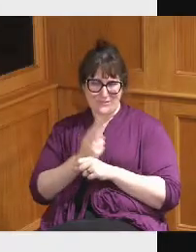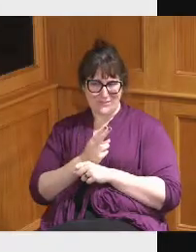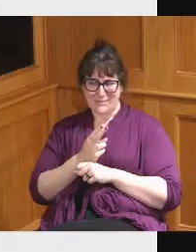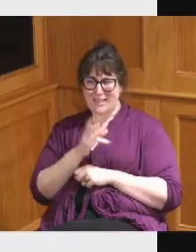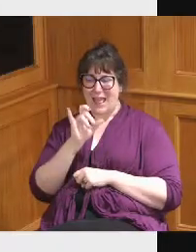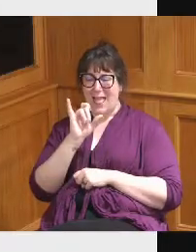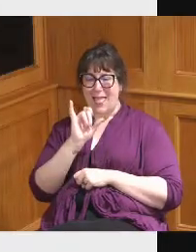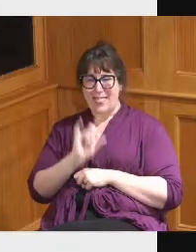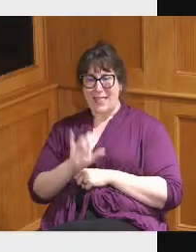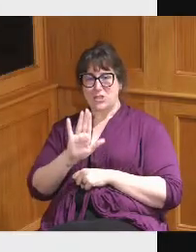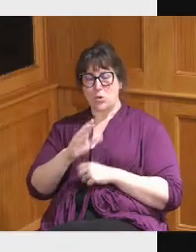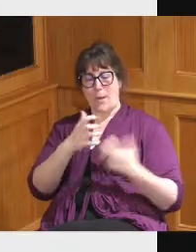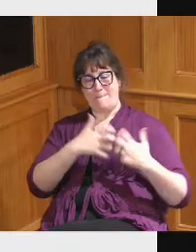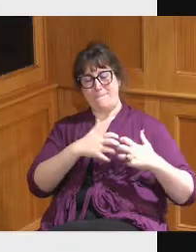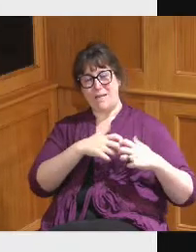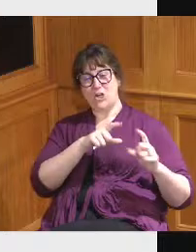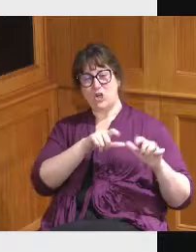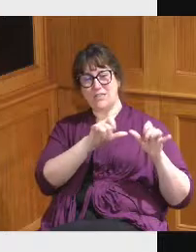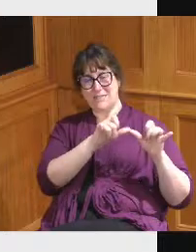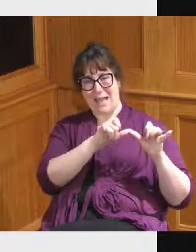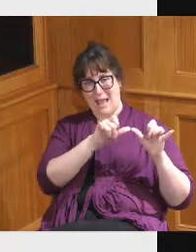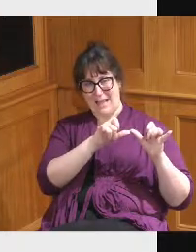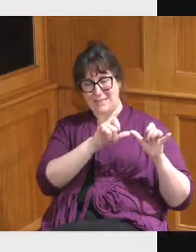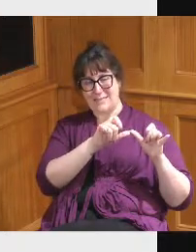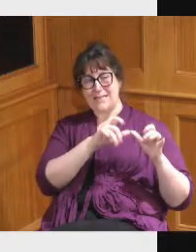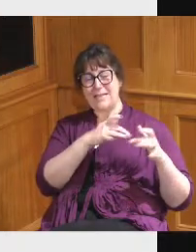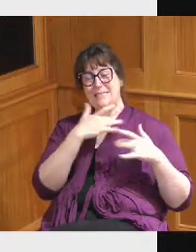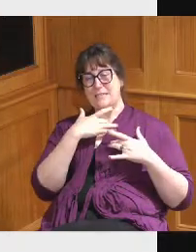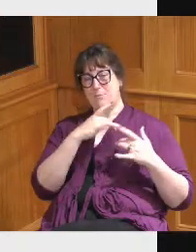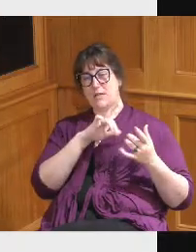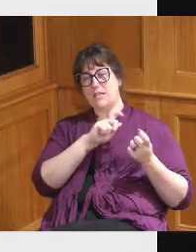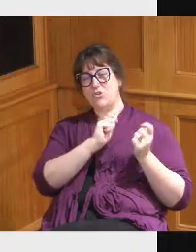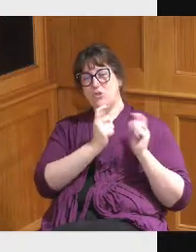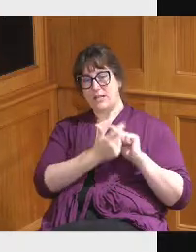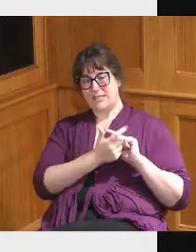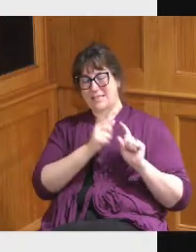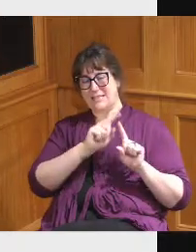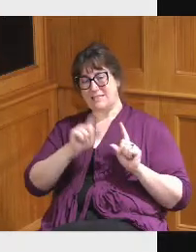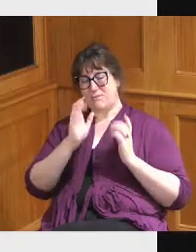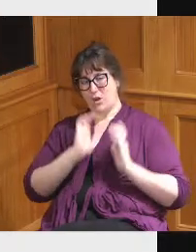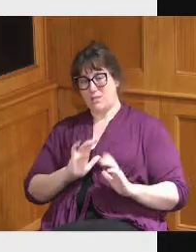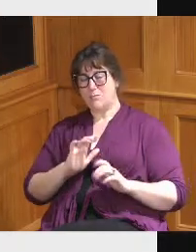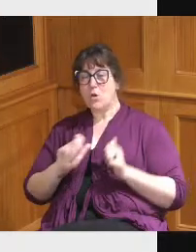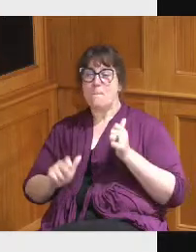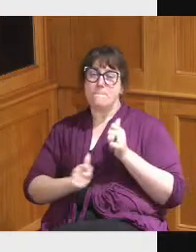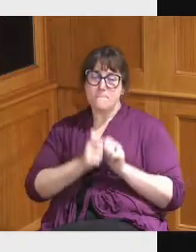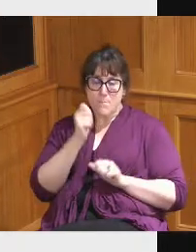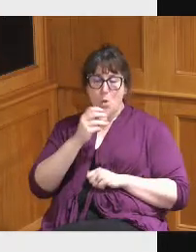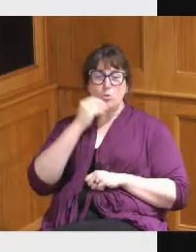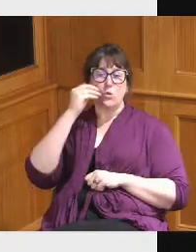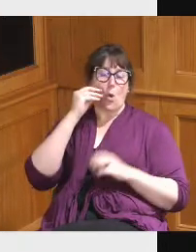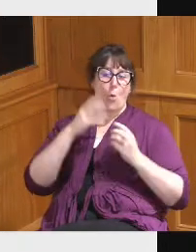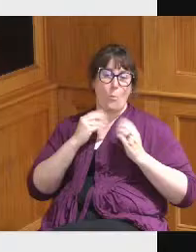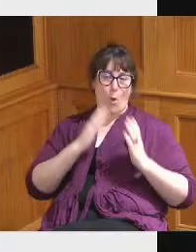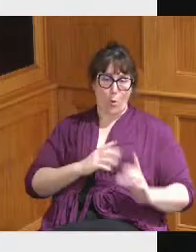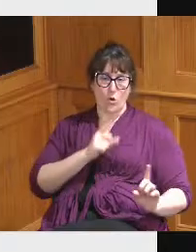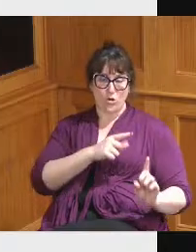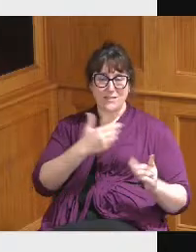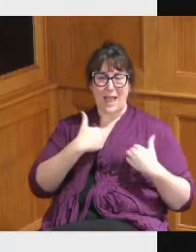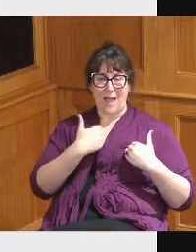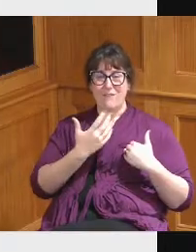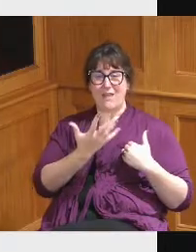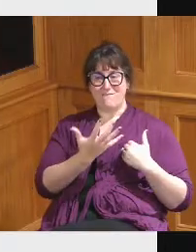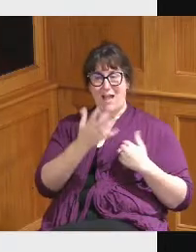based on your meter size, which generally translates to different customers. So most of our residential customers have a